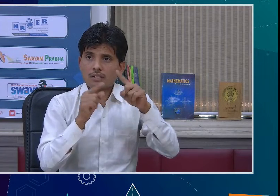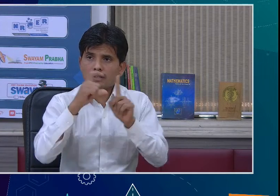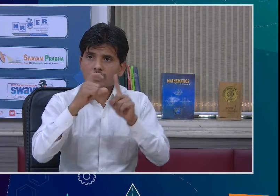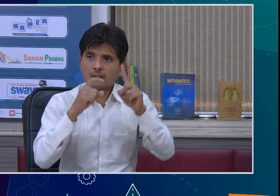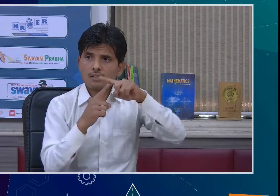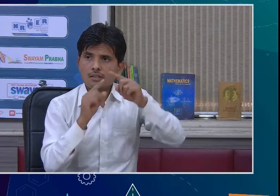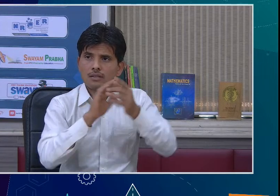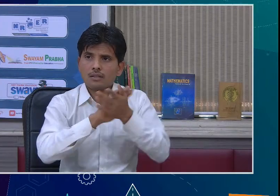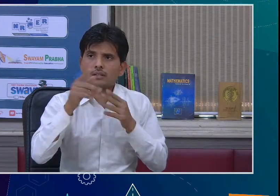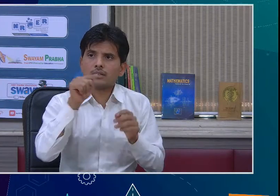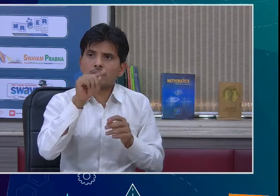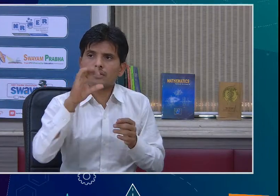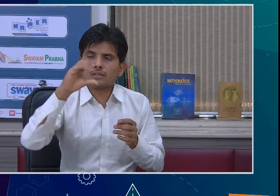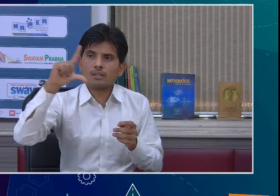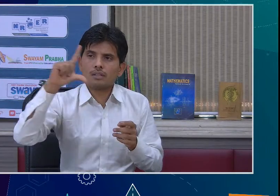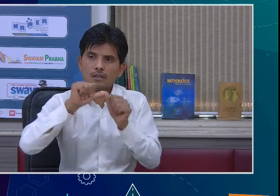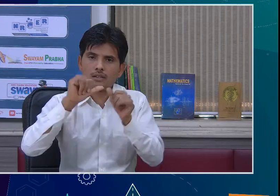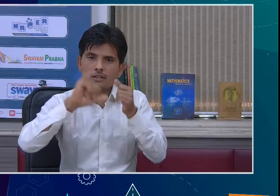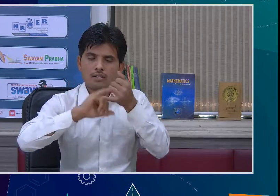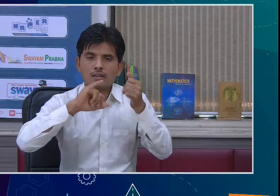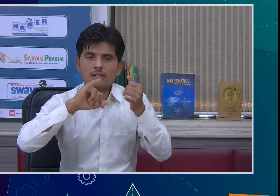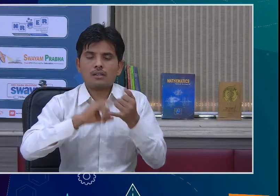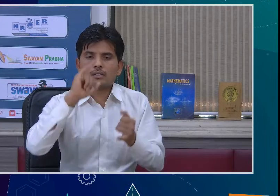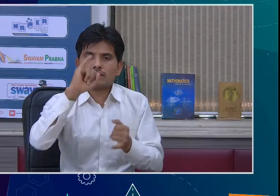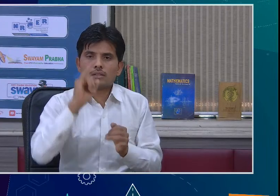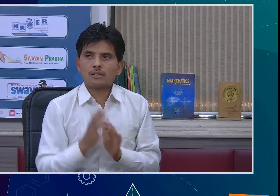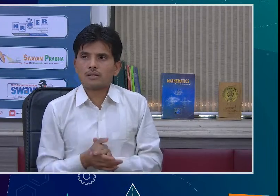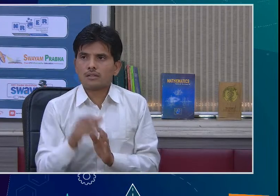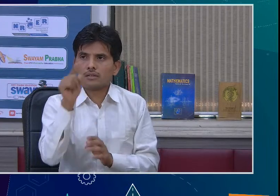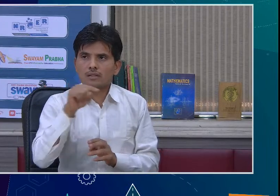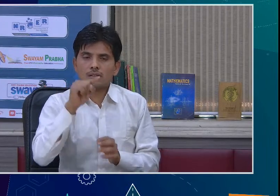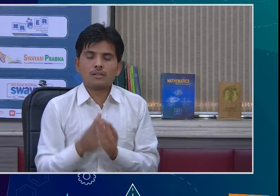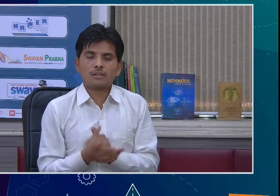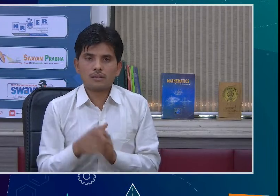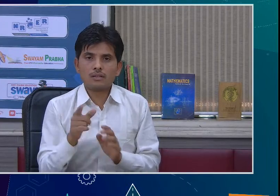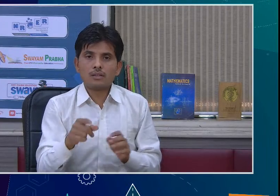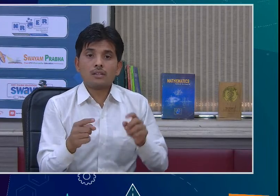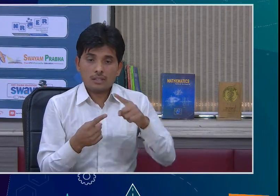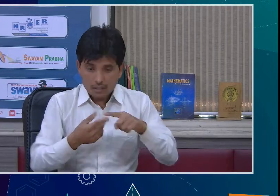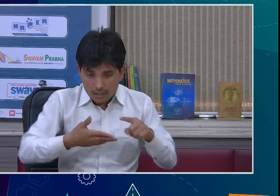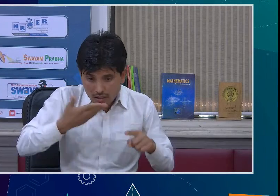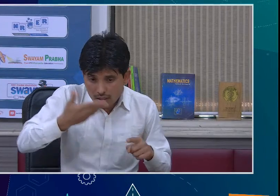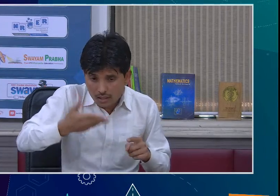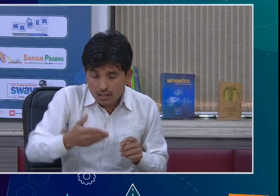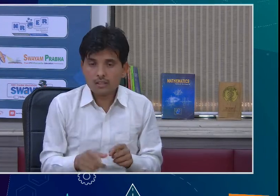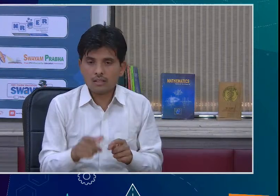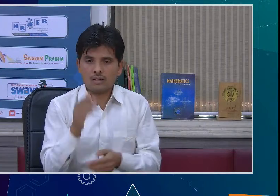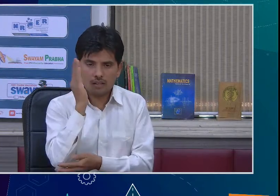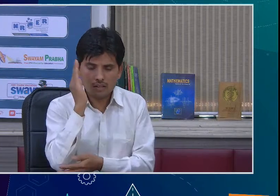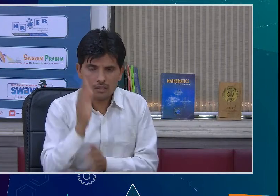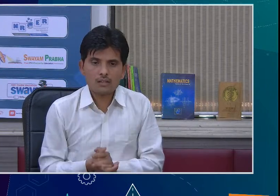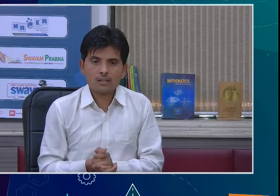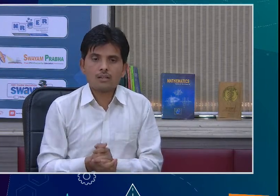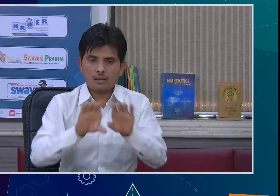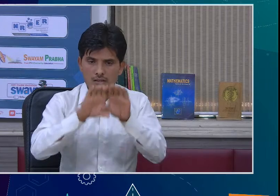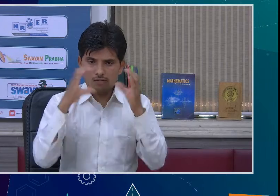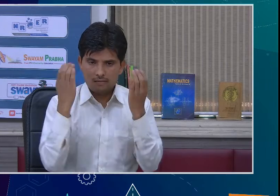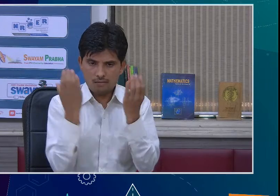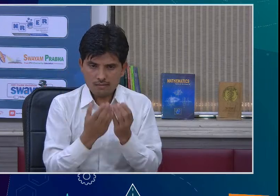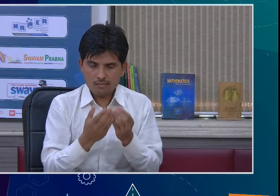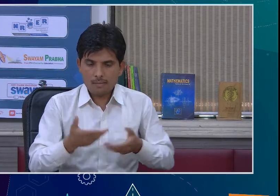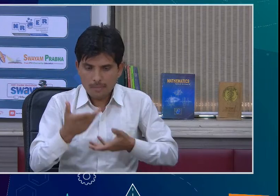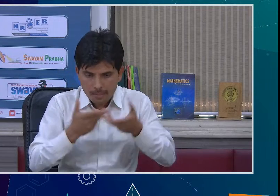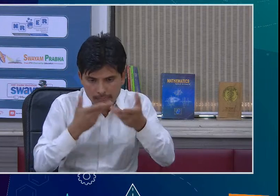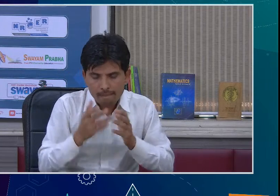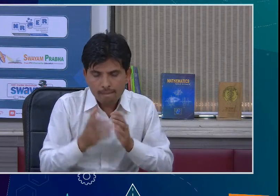dth.class6@ciet.nic.in. So let's begin our discussion for today's special session, that is teaching learning interventions for inclusive classrooms, where we are going to